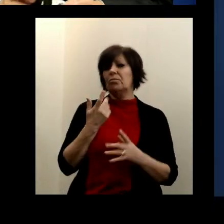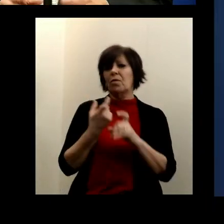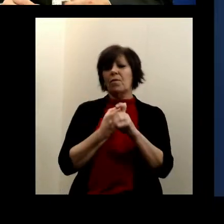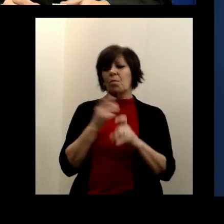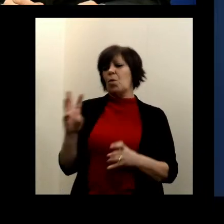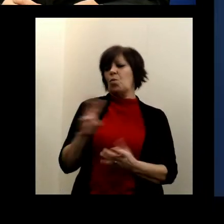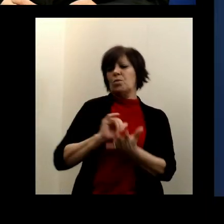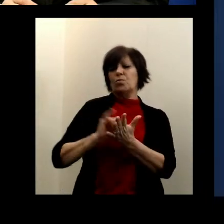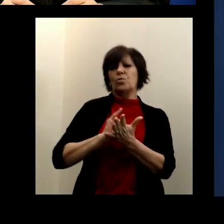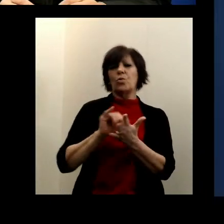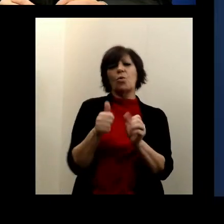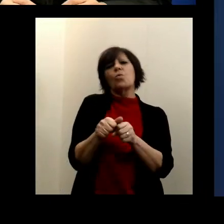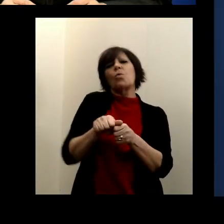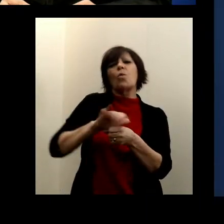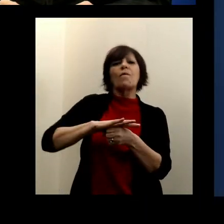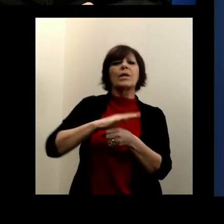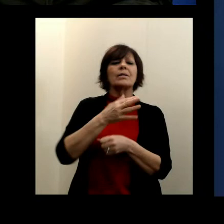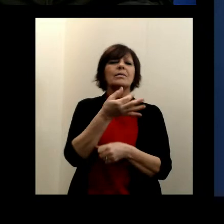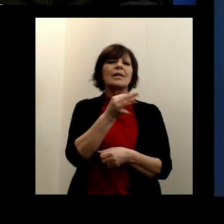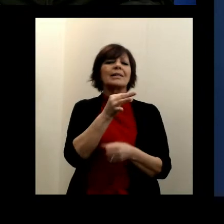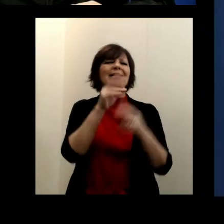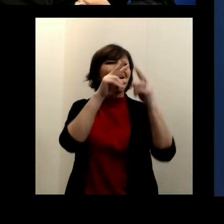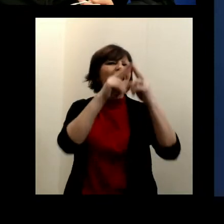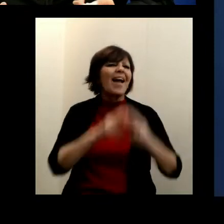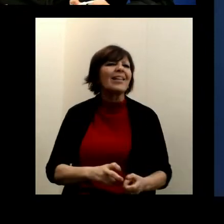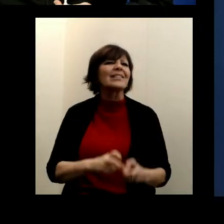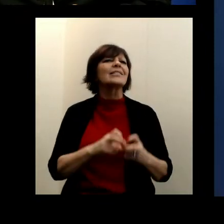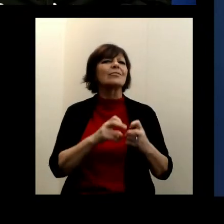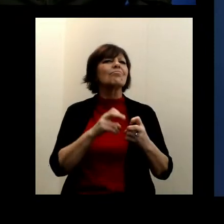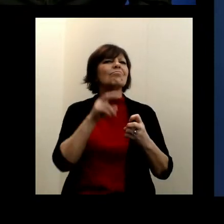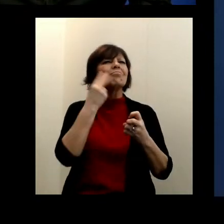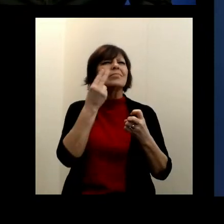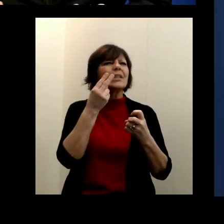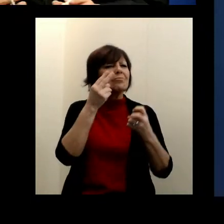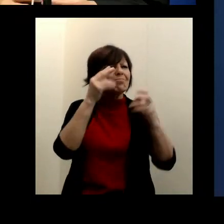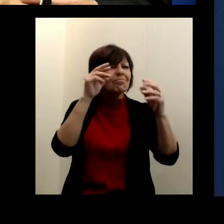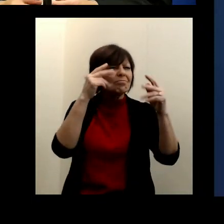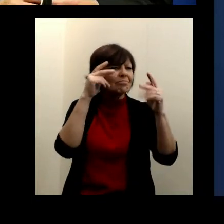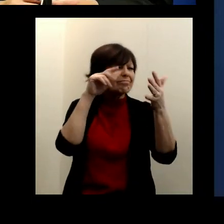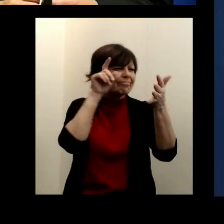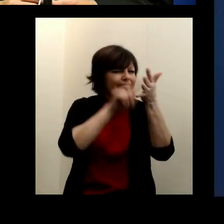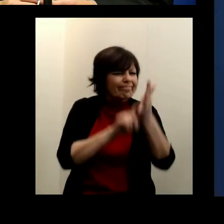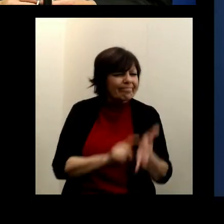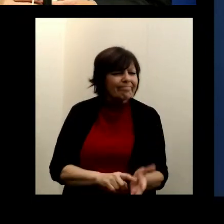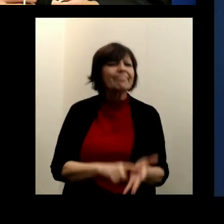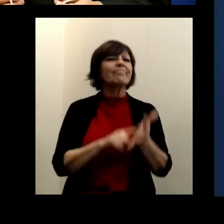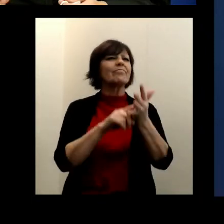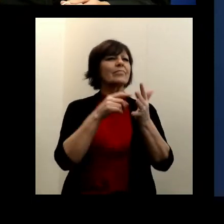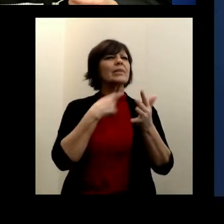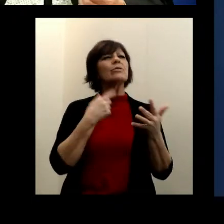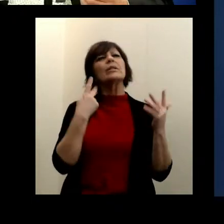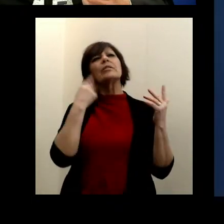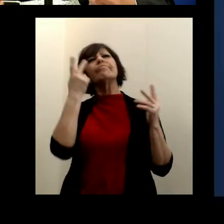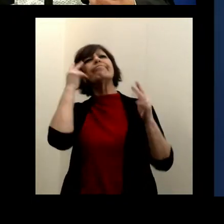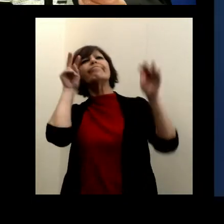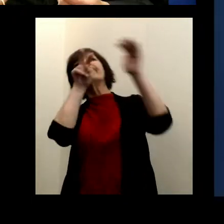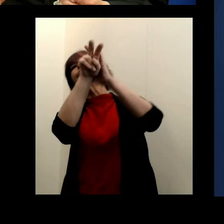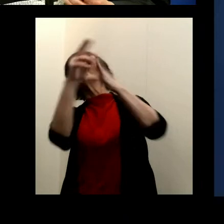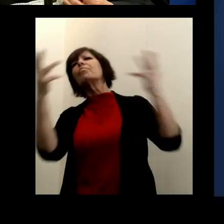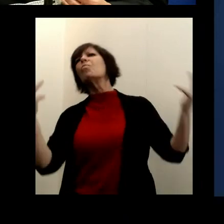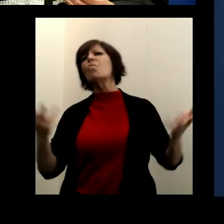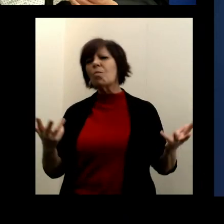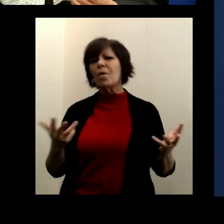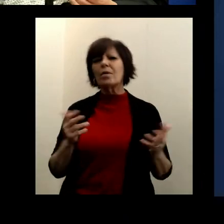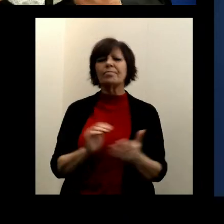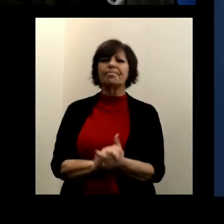New York COVID-19 Analytics Work Group, which takes into account the most recent data to try to plot where we're going to be in the future as it pertains